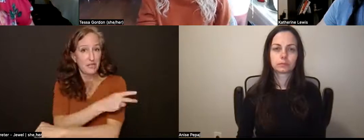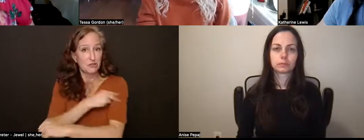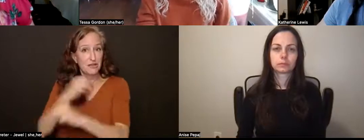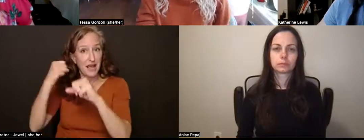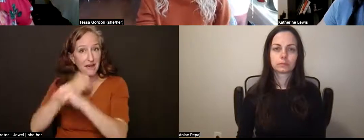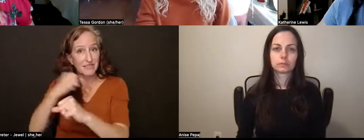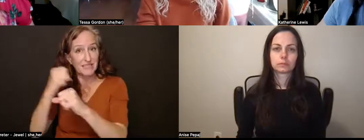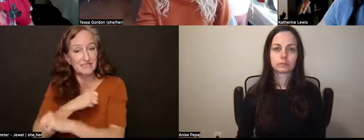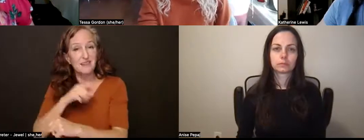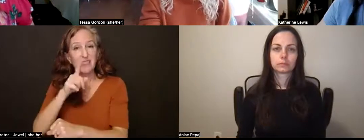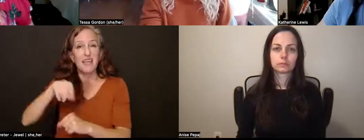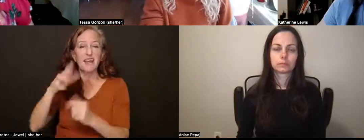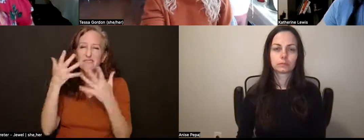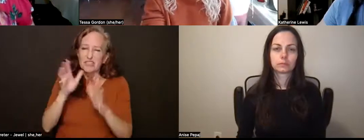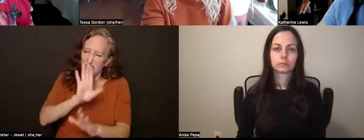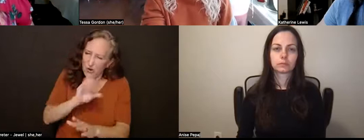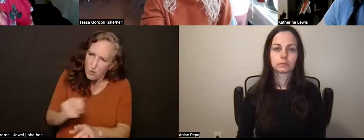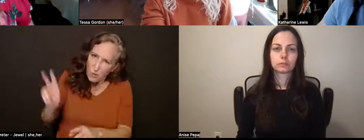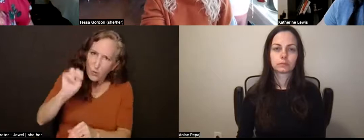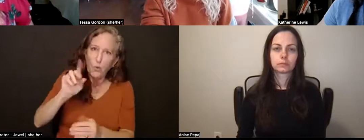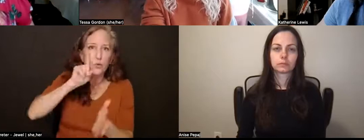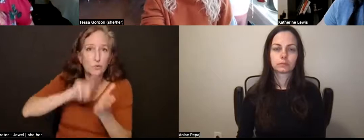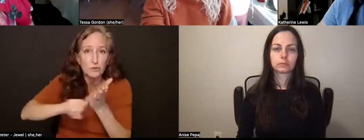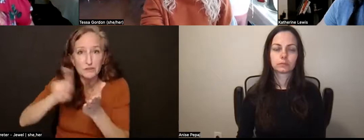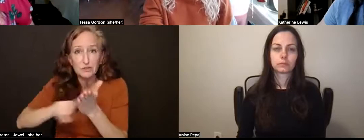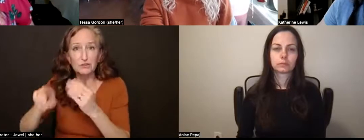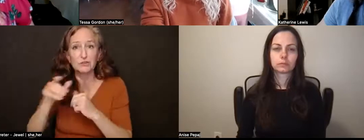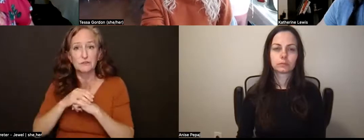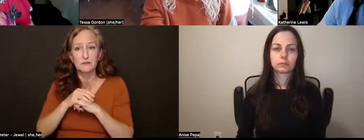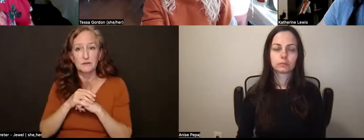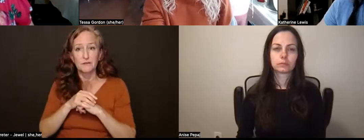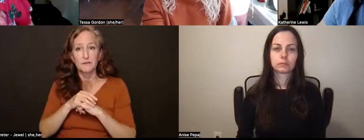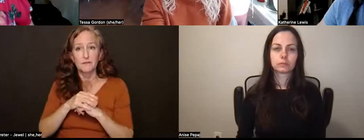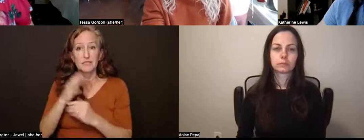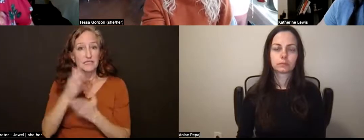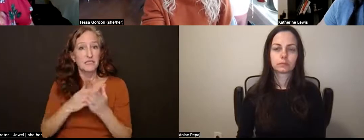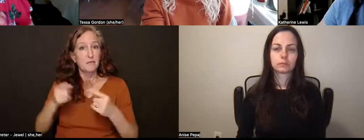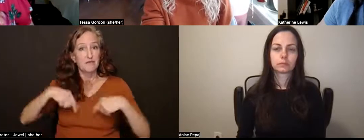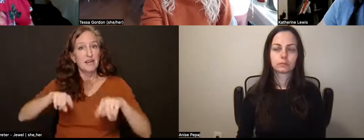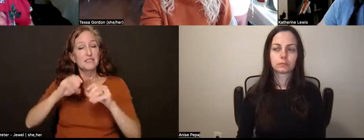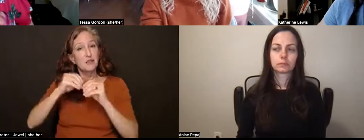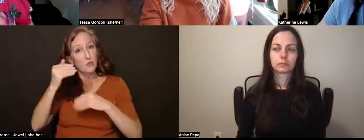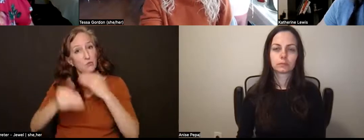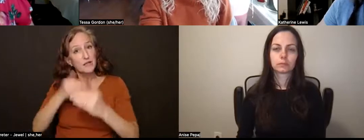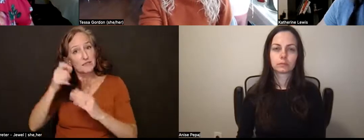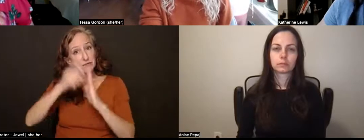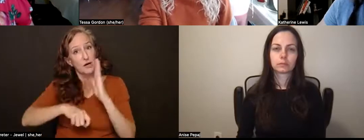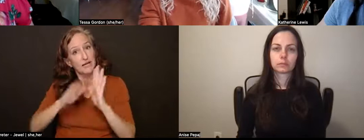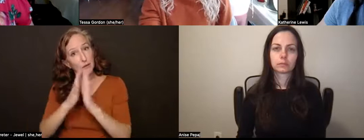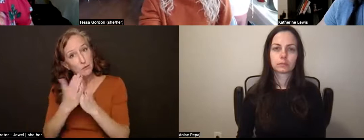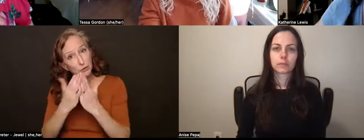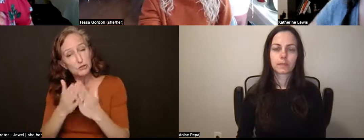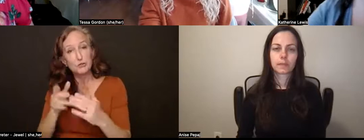conducted their own research. They've written, and they're in the, some of us in the process of writing books. We've spoken